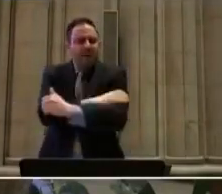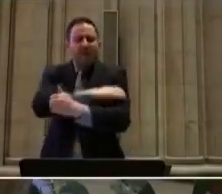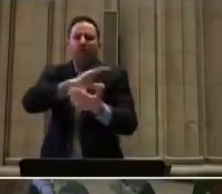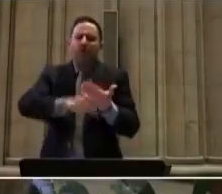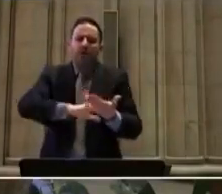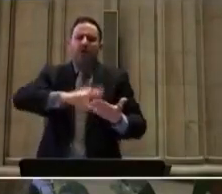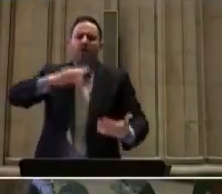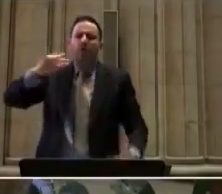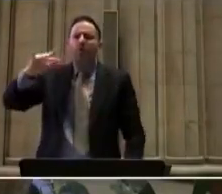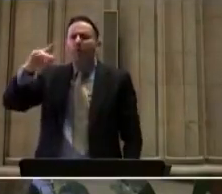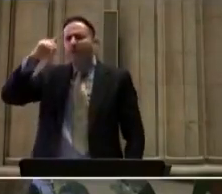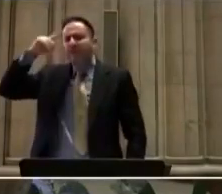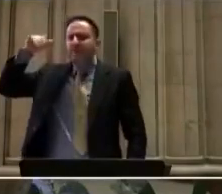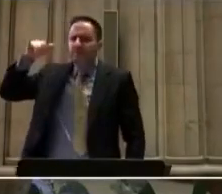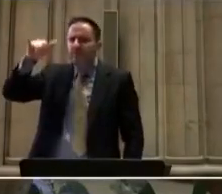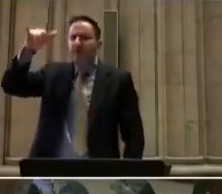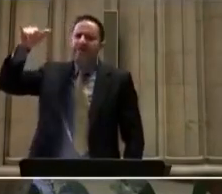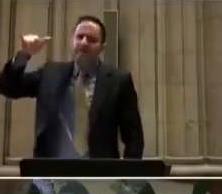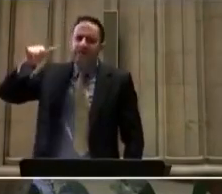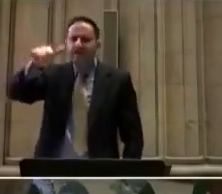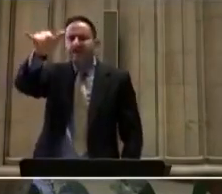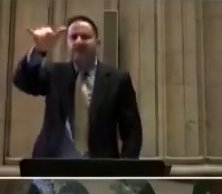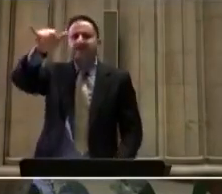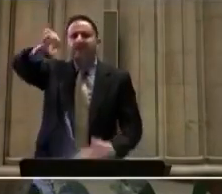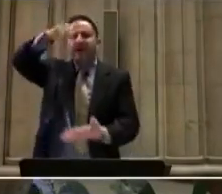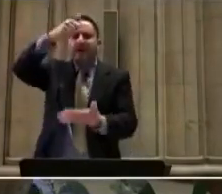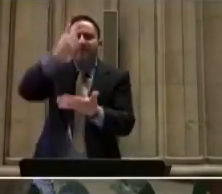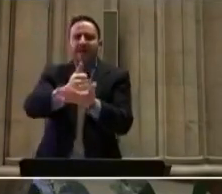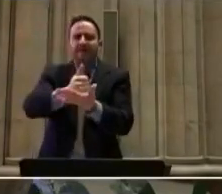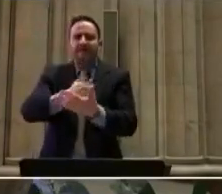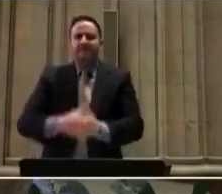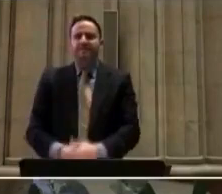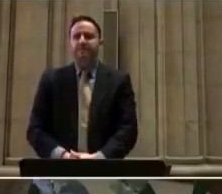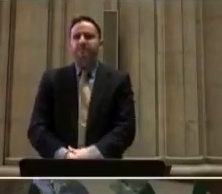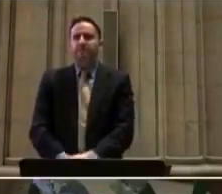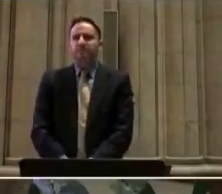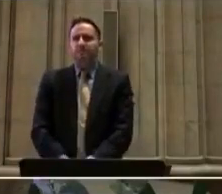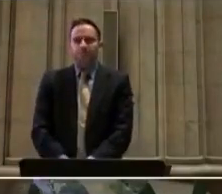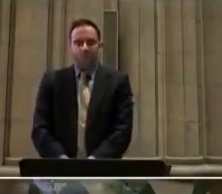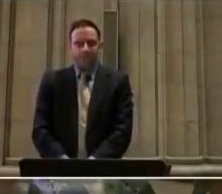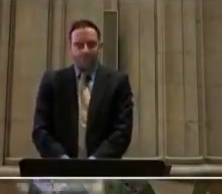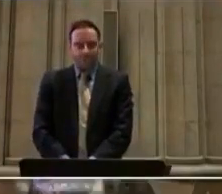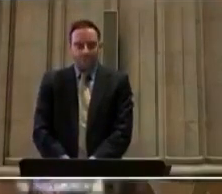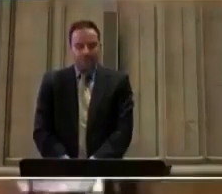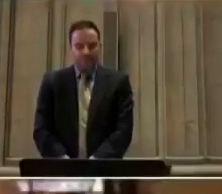glory, forever and ever. Amen.